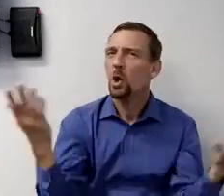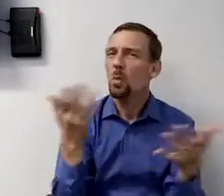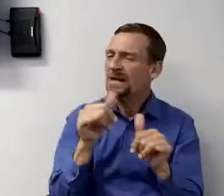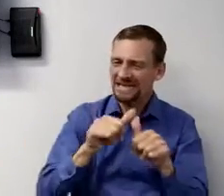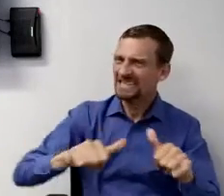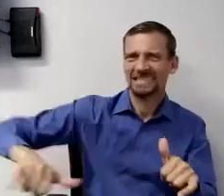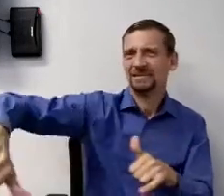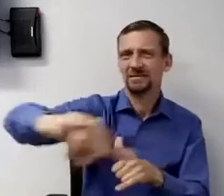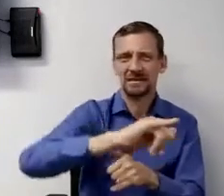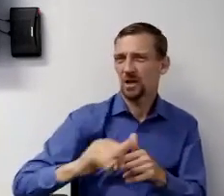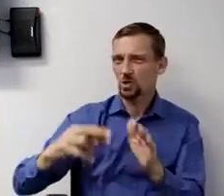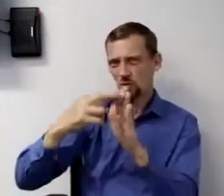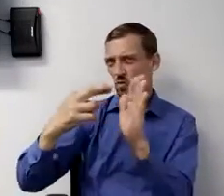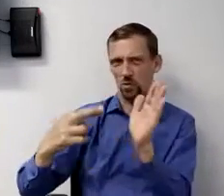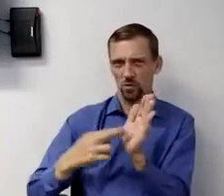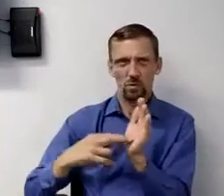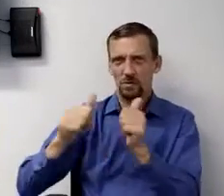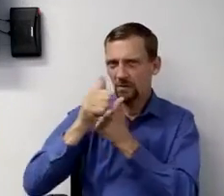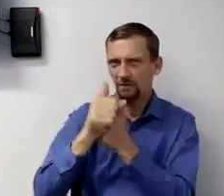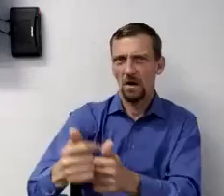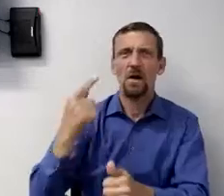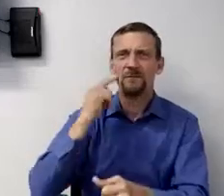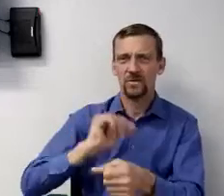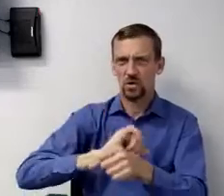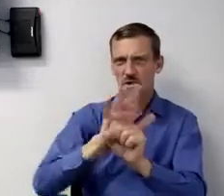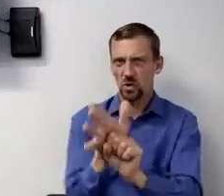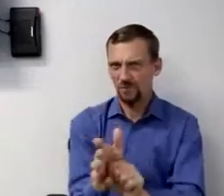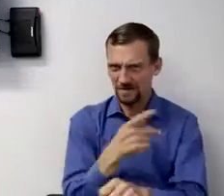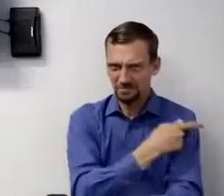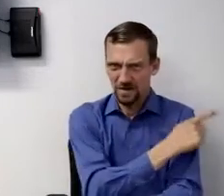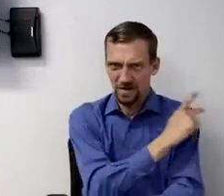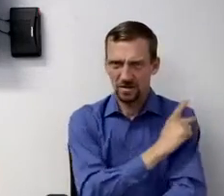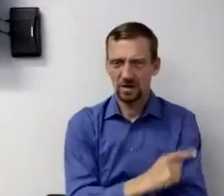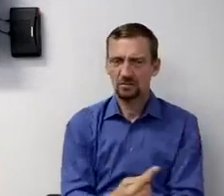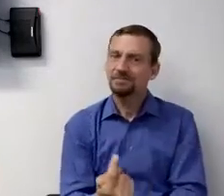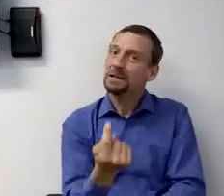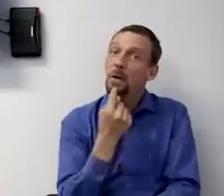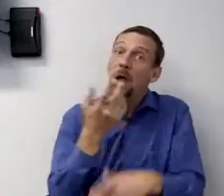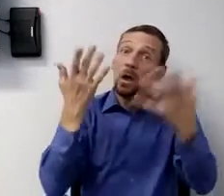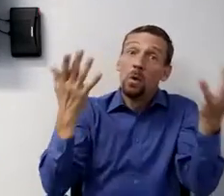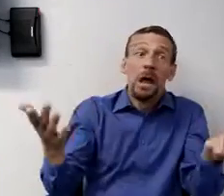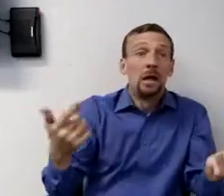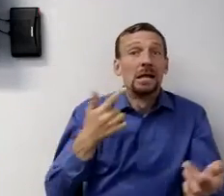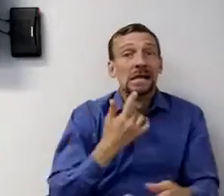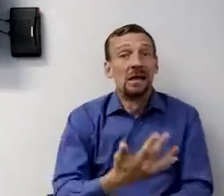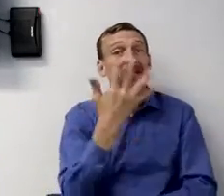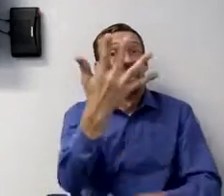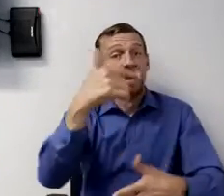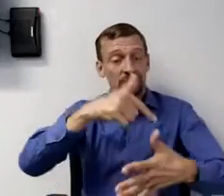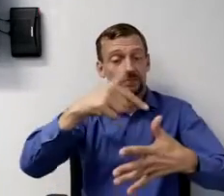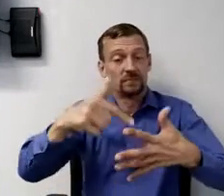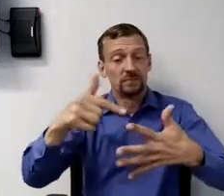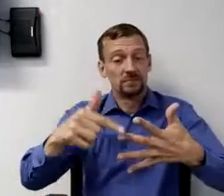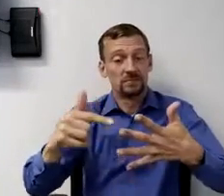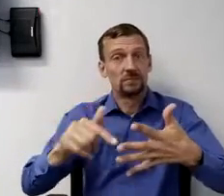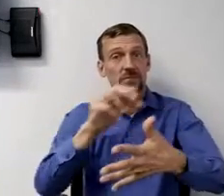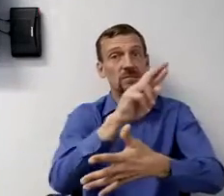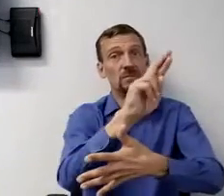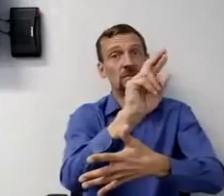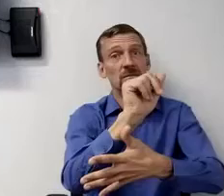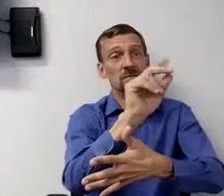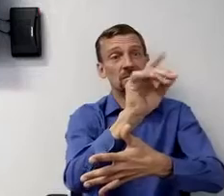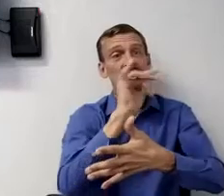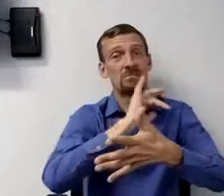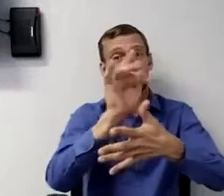protocol, treatment protocol now of COVID patients? And he pretty much said, you know, it's the 5 courses of remdesivir,